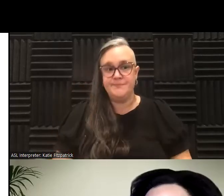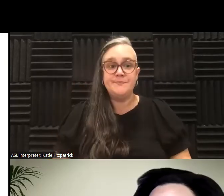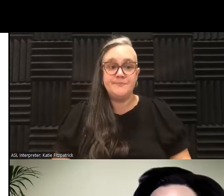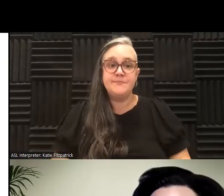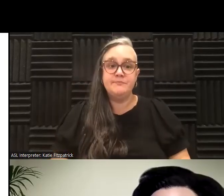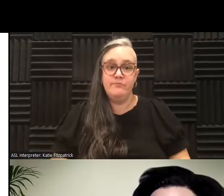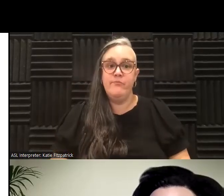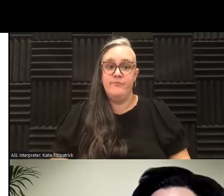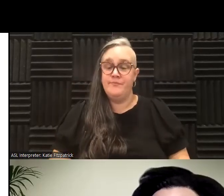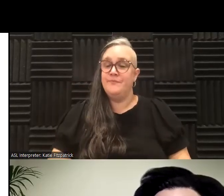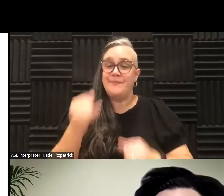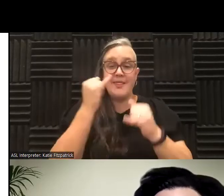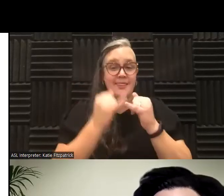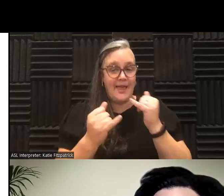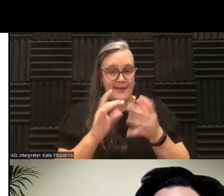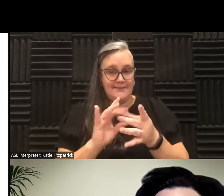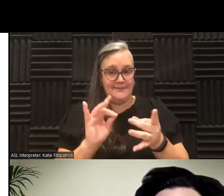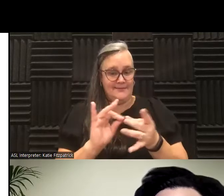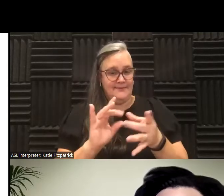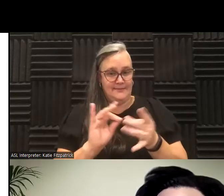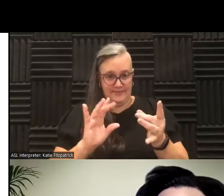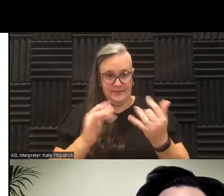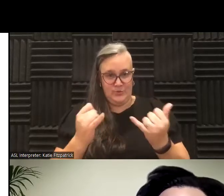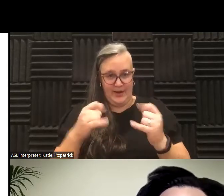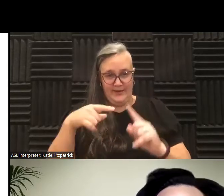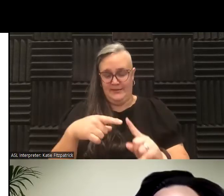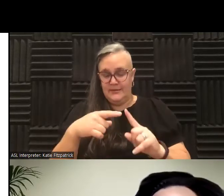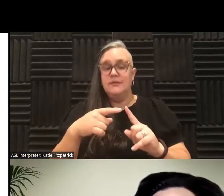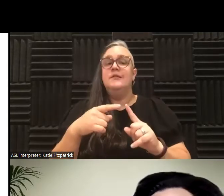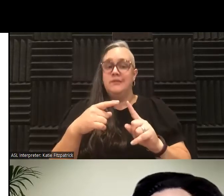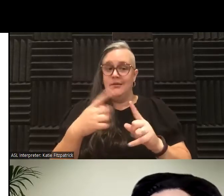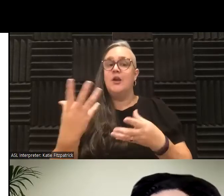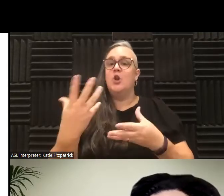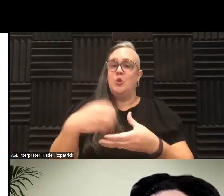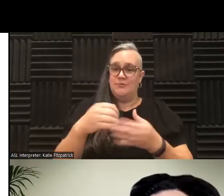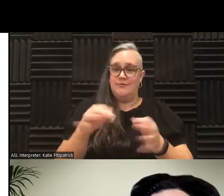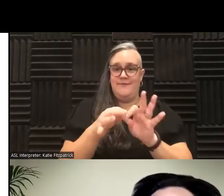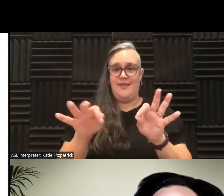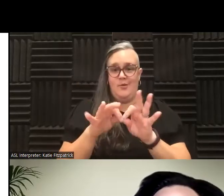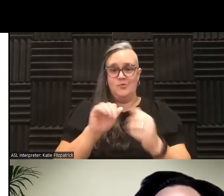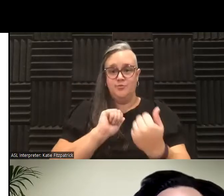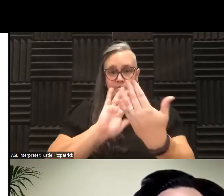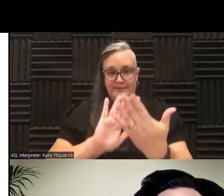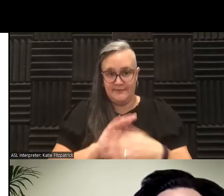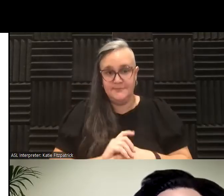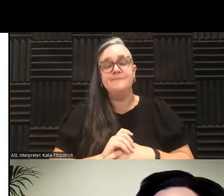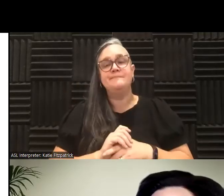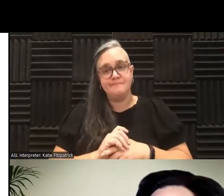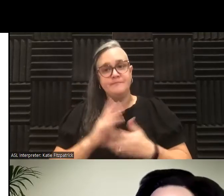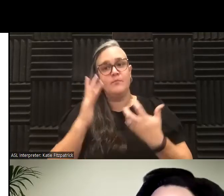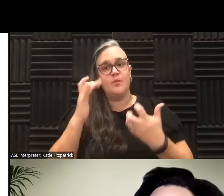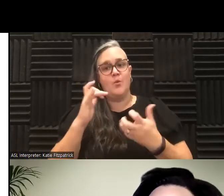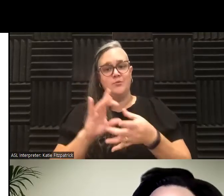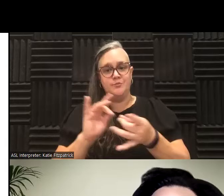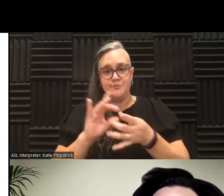The very last thing I'm going to talk about today is around inclusive language practices. I wanted to touch on this because